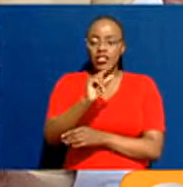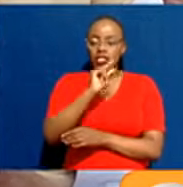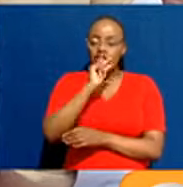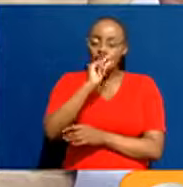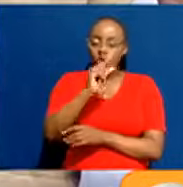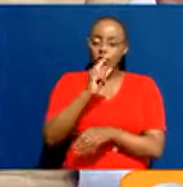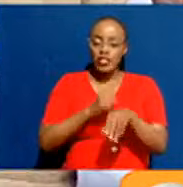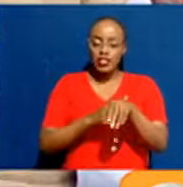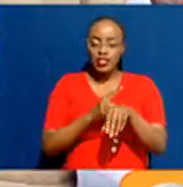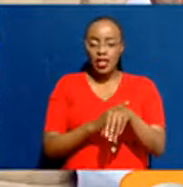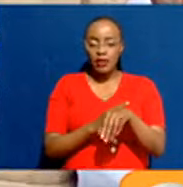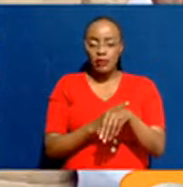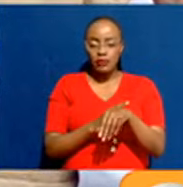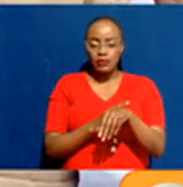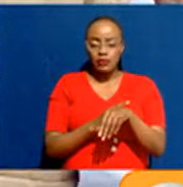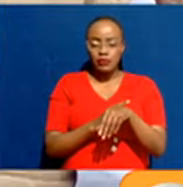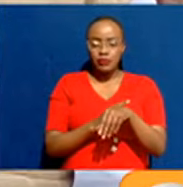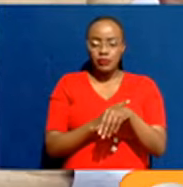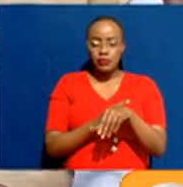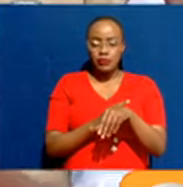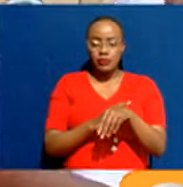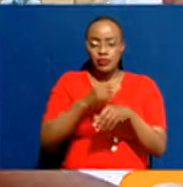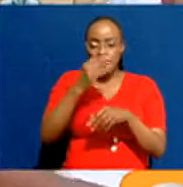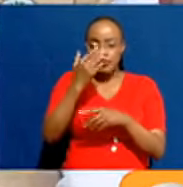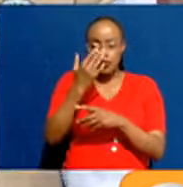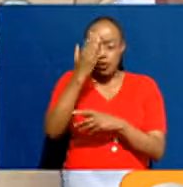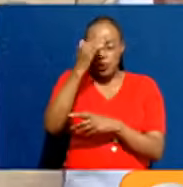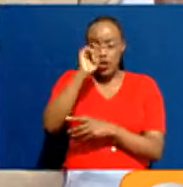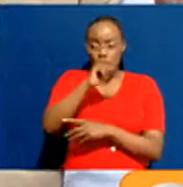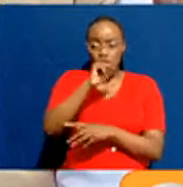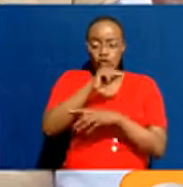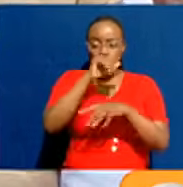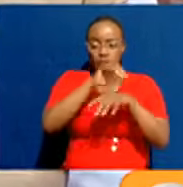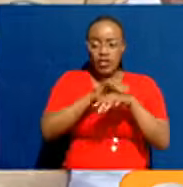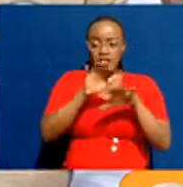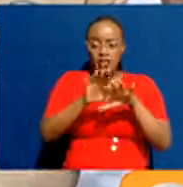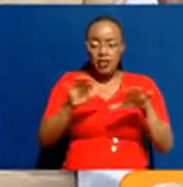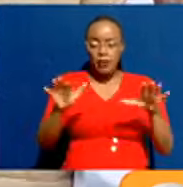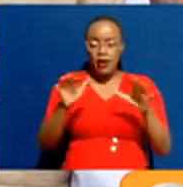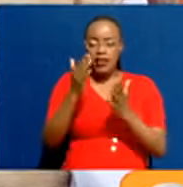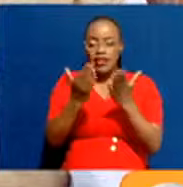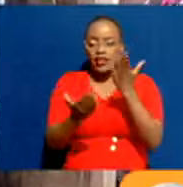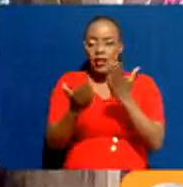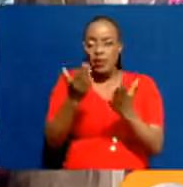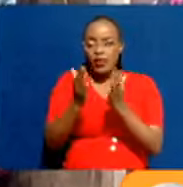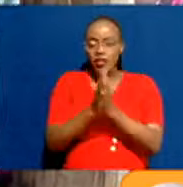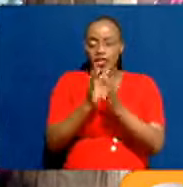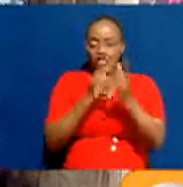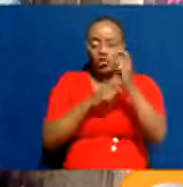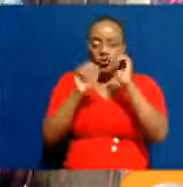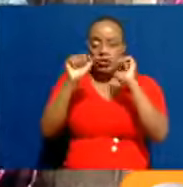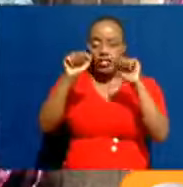in a short period of time, so that they can reach market weight and be sold.